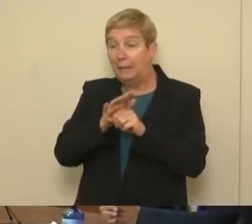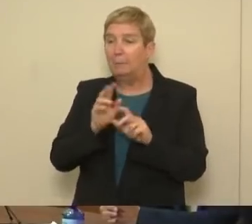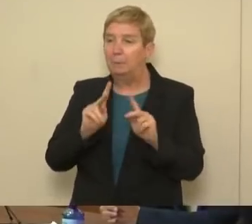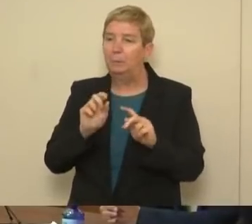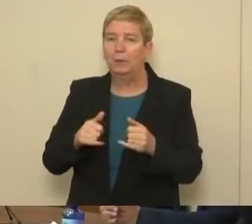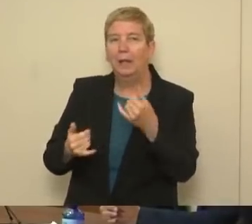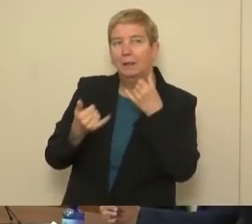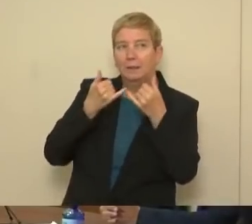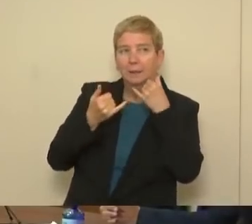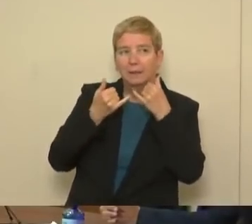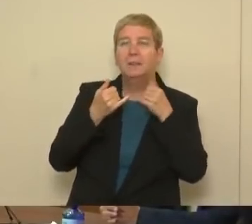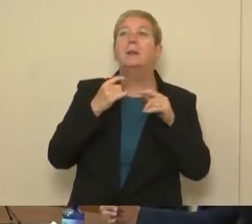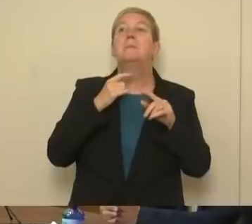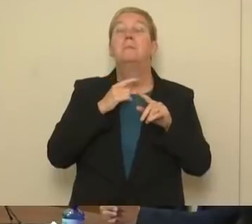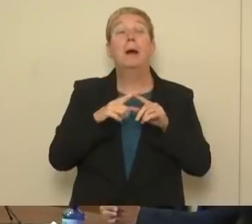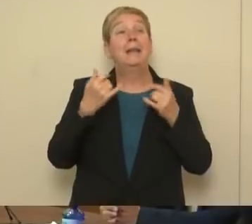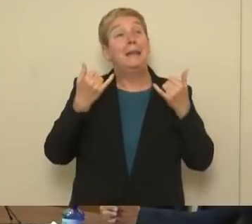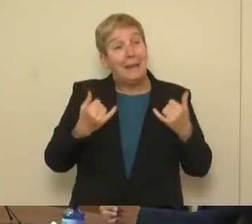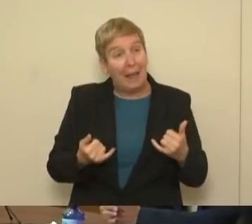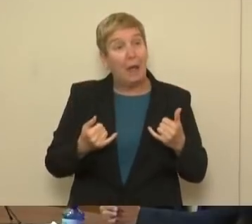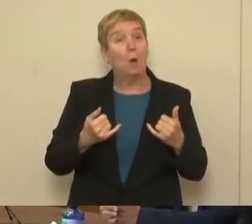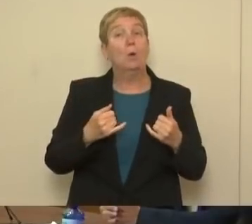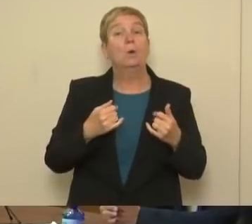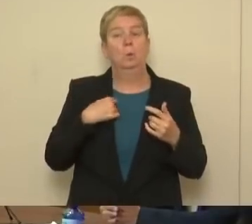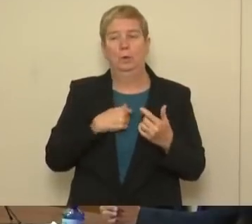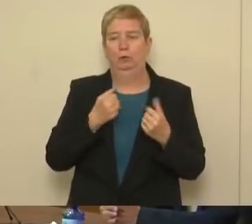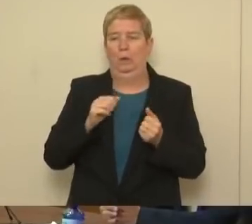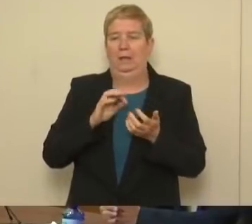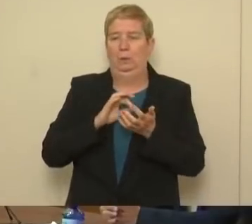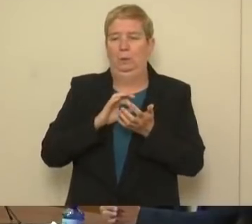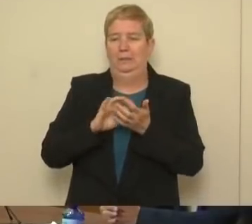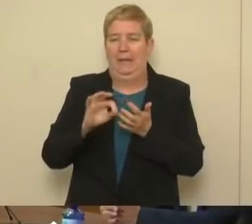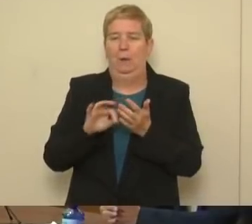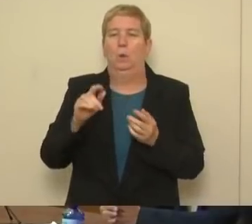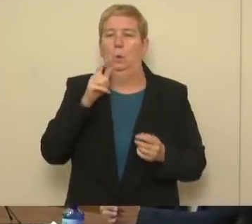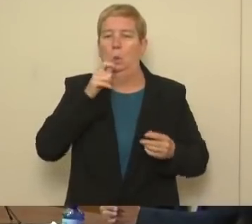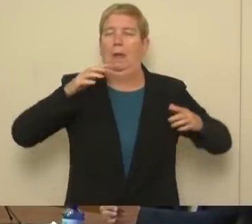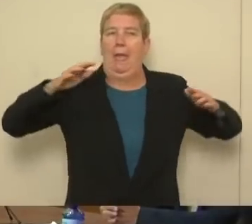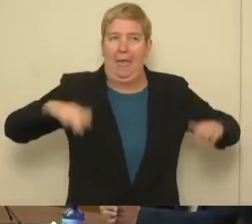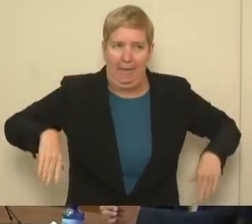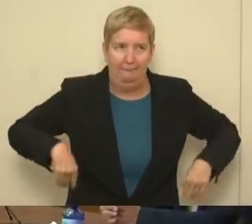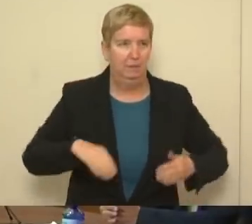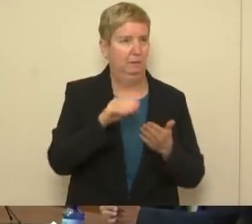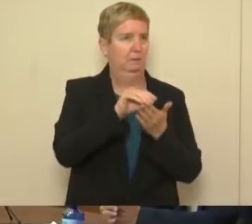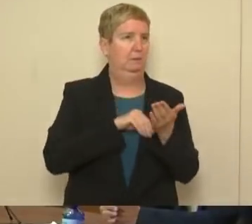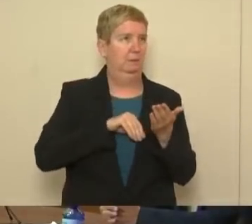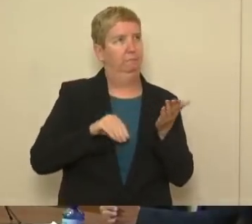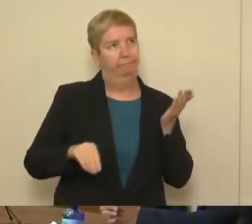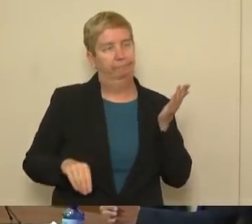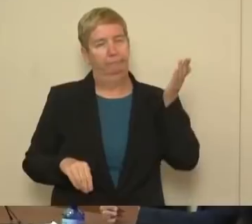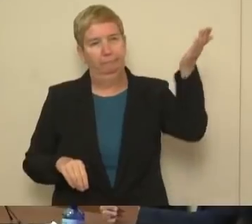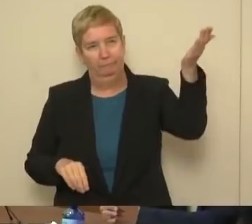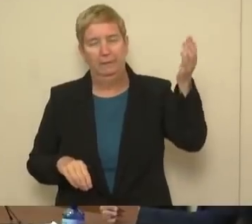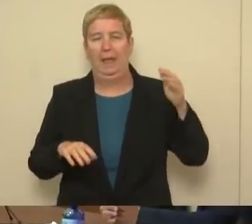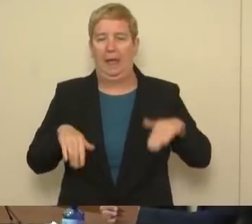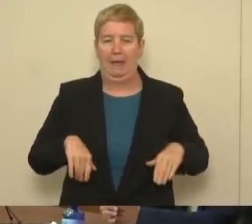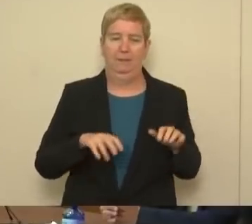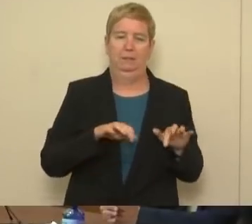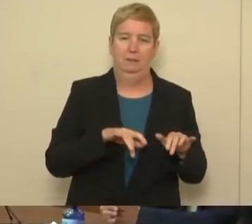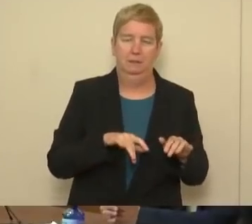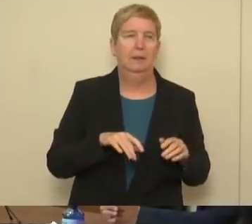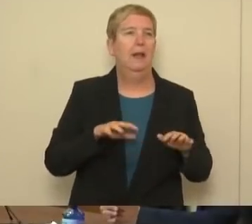counting those New Mexicans that didn't self-respond. And I wonder, Director Coleman, are you aware that the